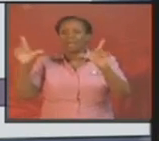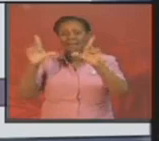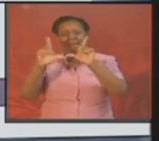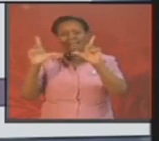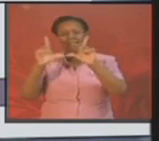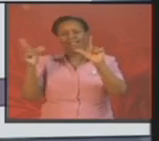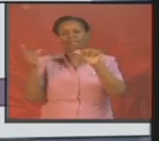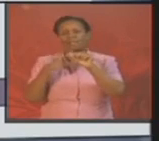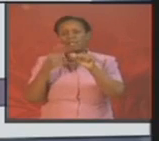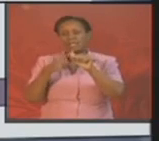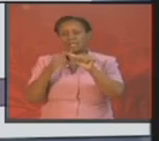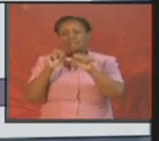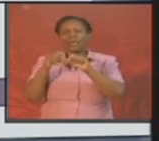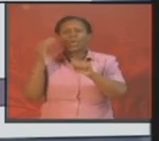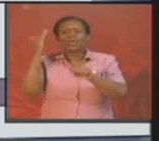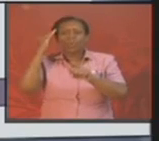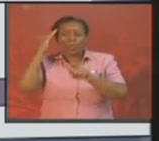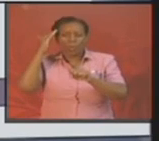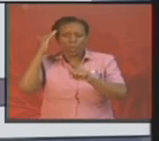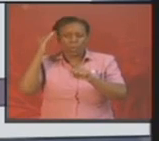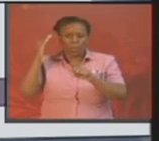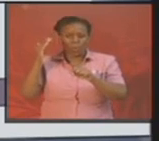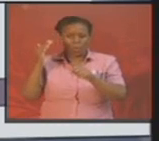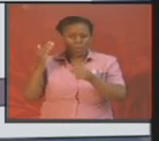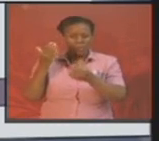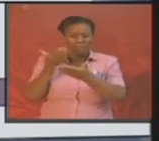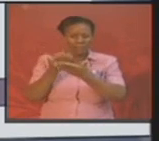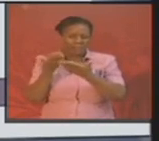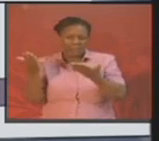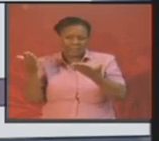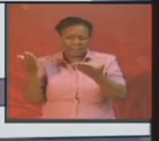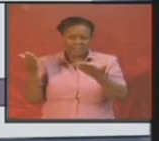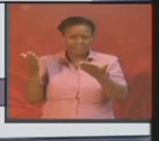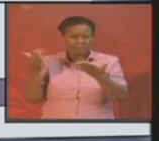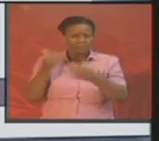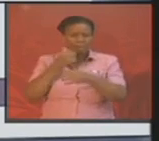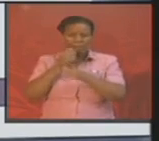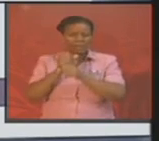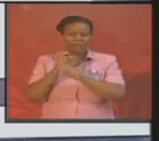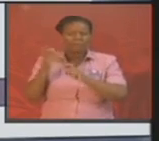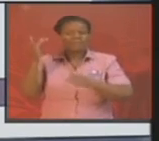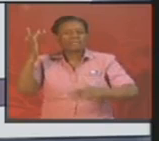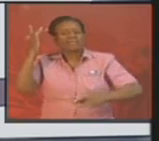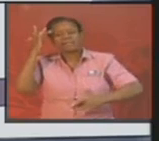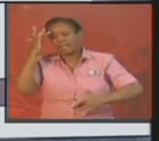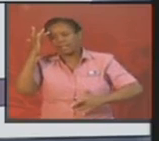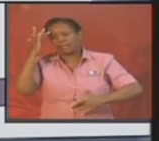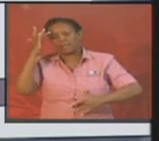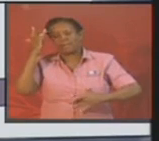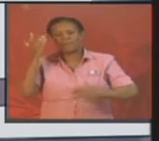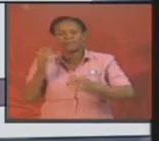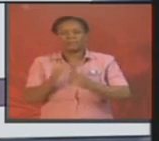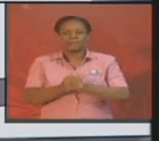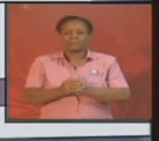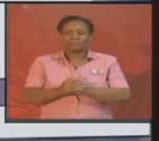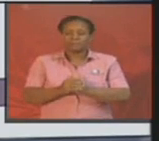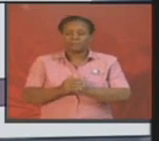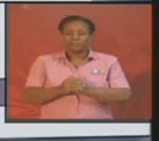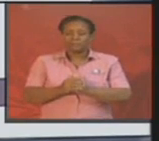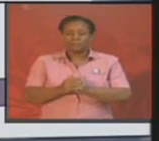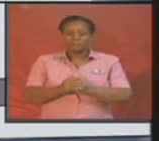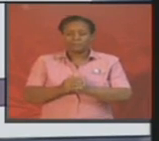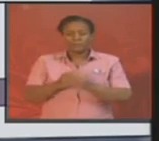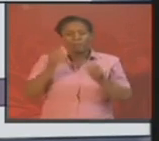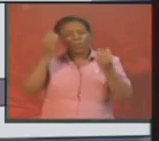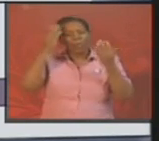product, when it reaches the market, would not cause harm to the general public and will be in compliance with the regulatory requirement